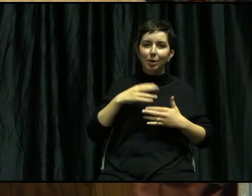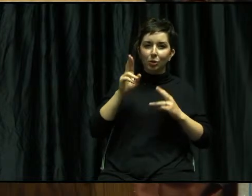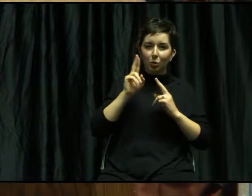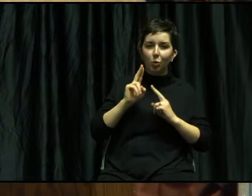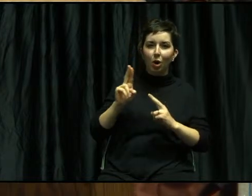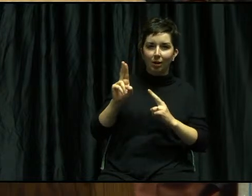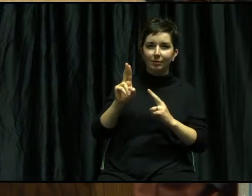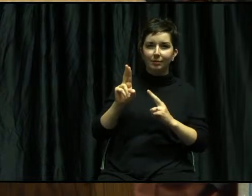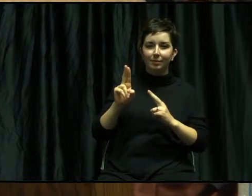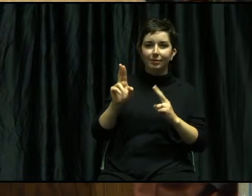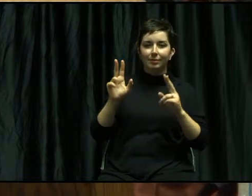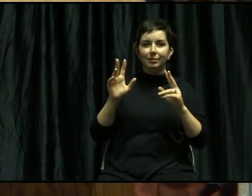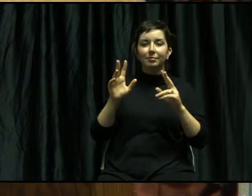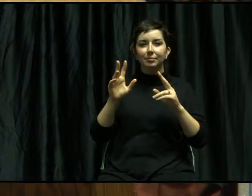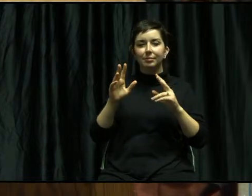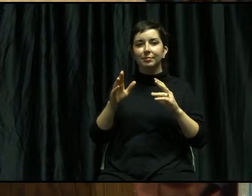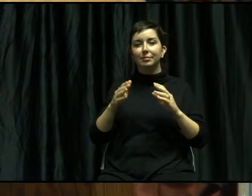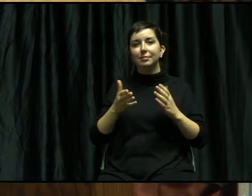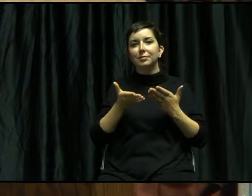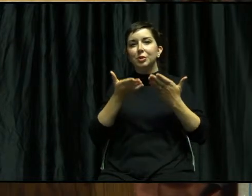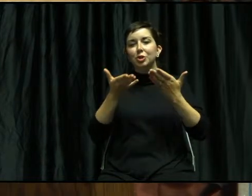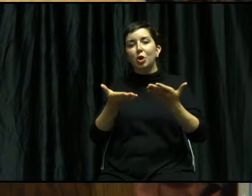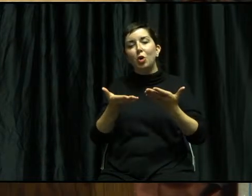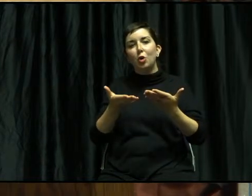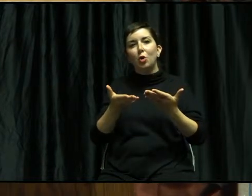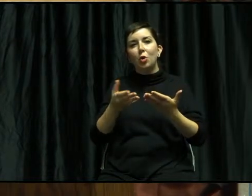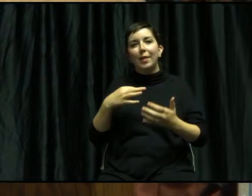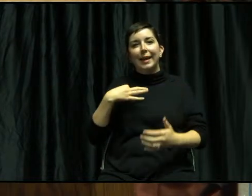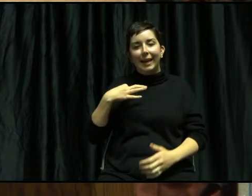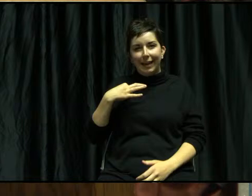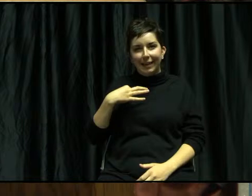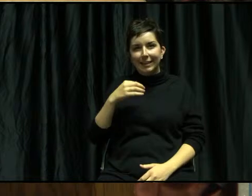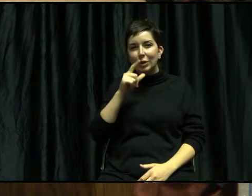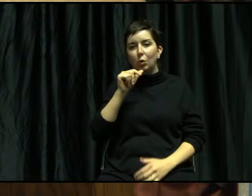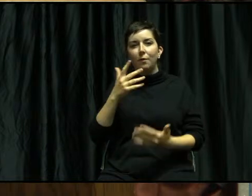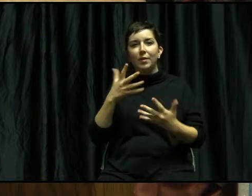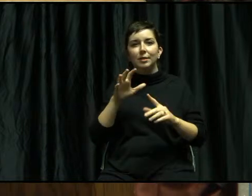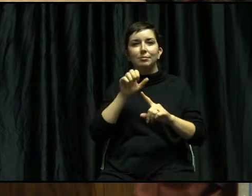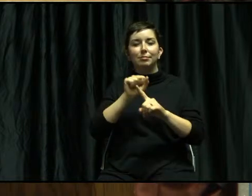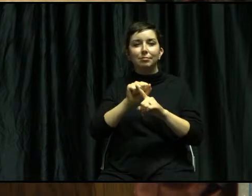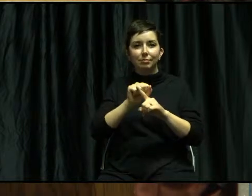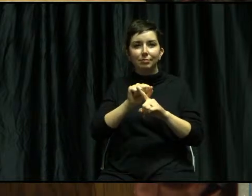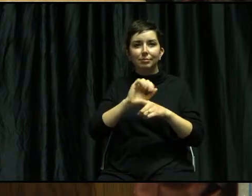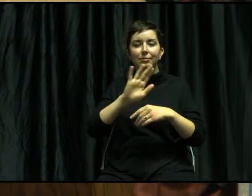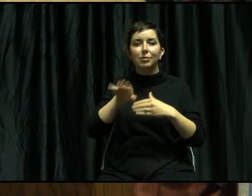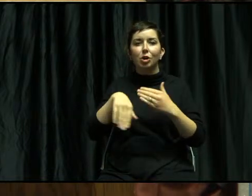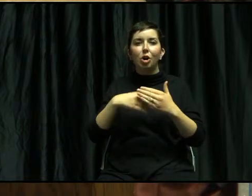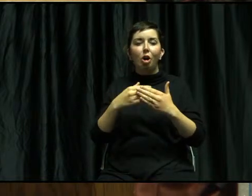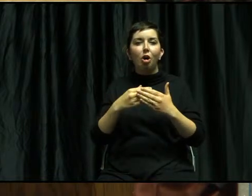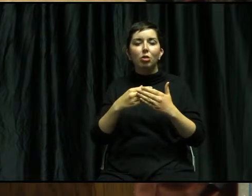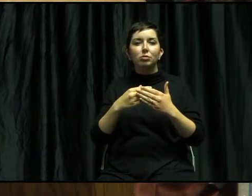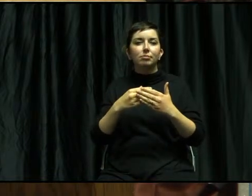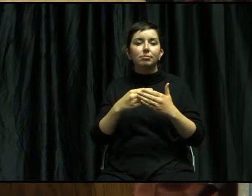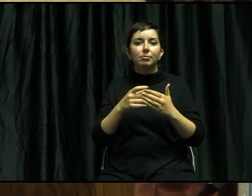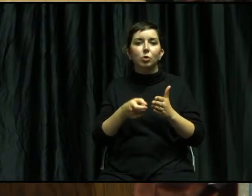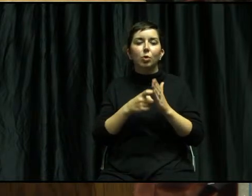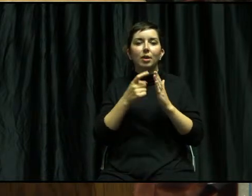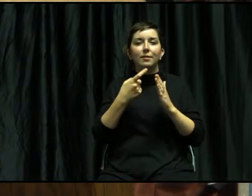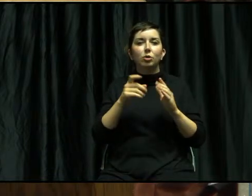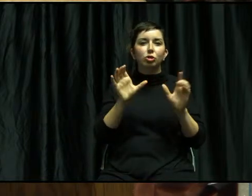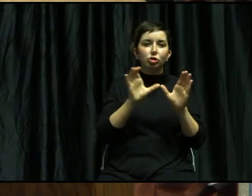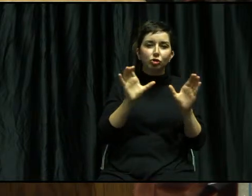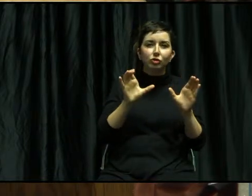to present the candidates who have completed all requirements of the certificate and